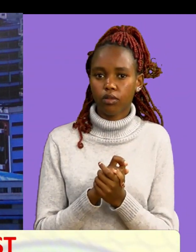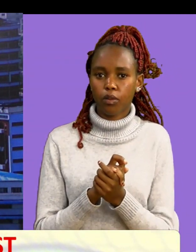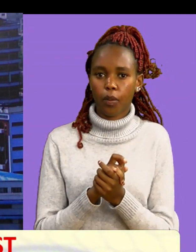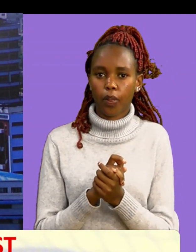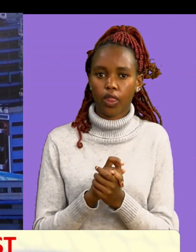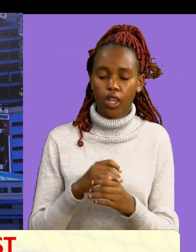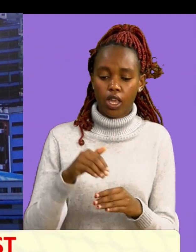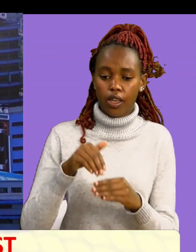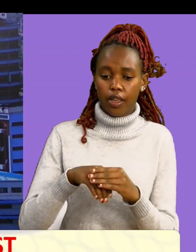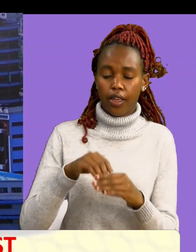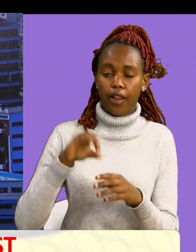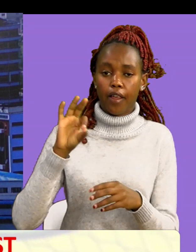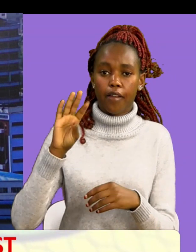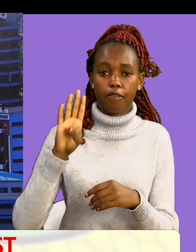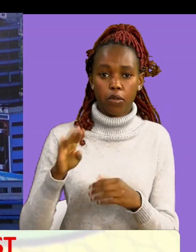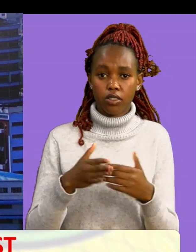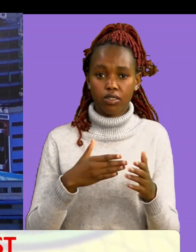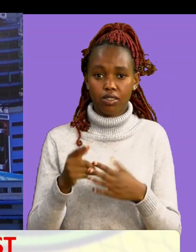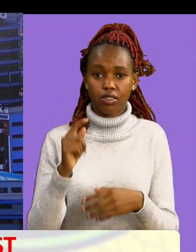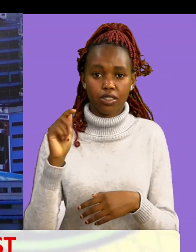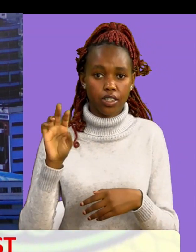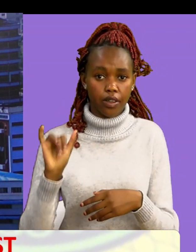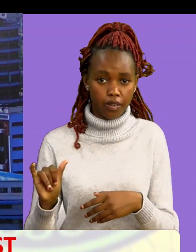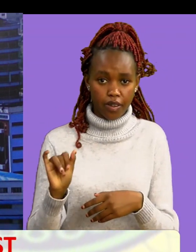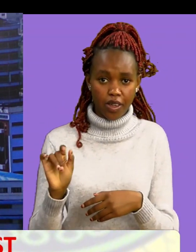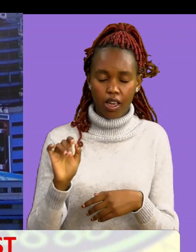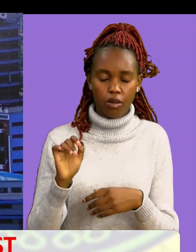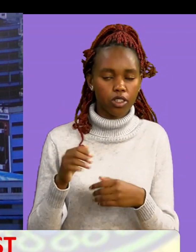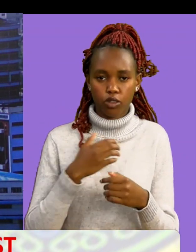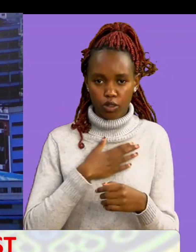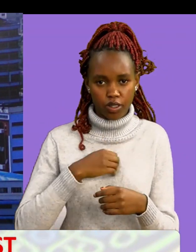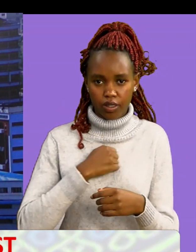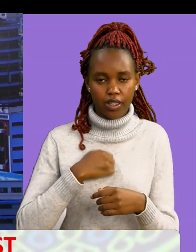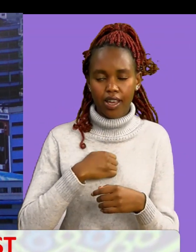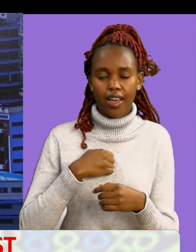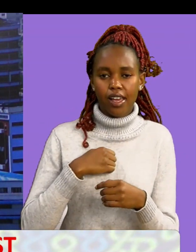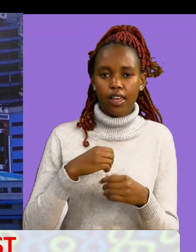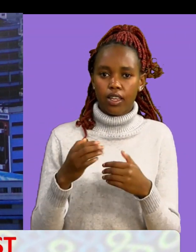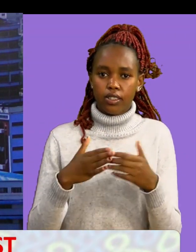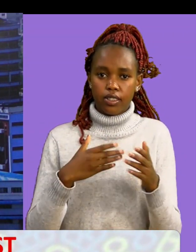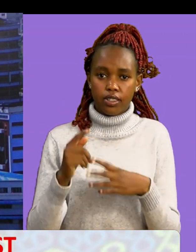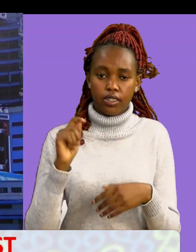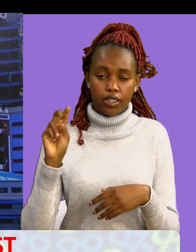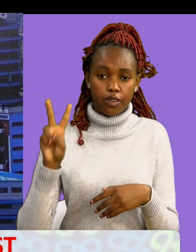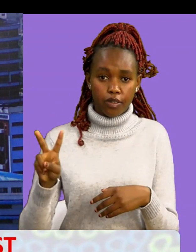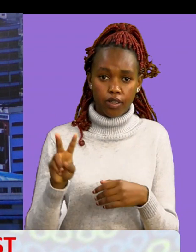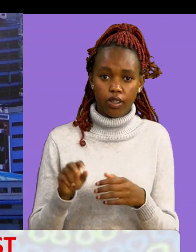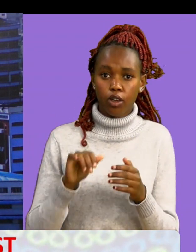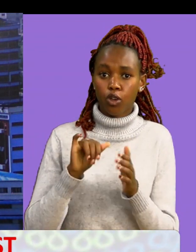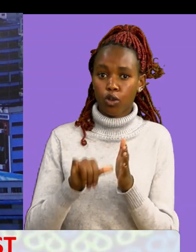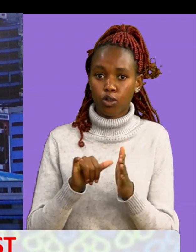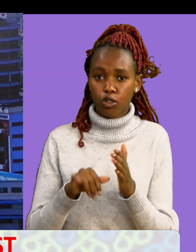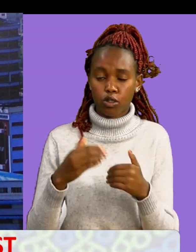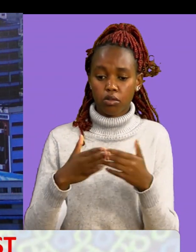na Facebook Science TV Kenya, YouTube, catch up with our content Science TV Kenya official. Pia like, subscribe,